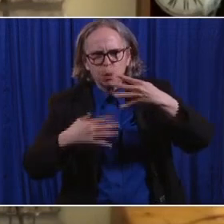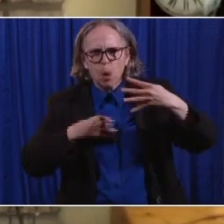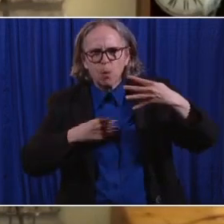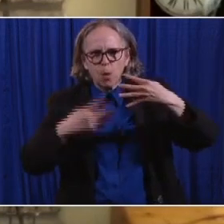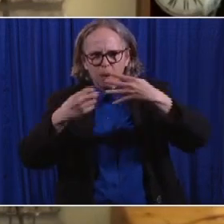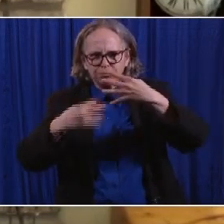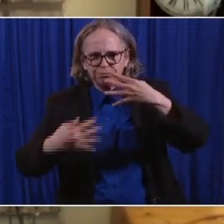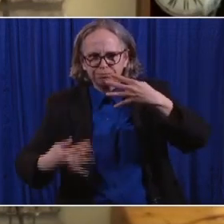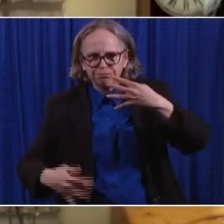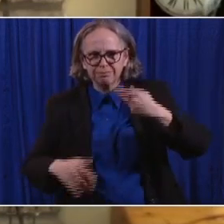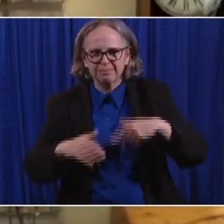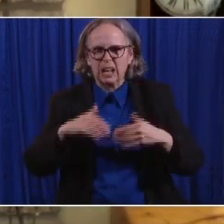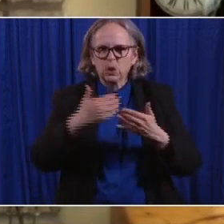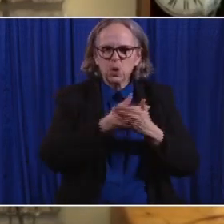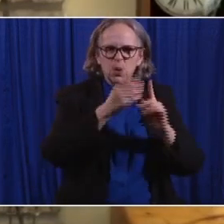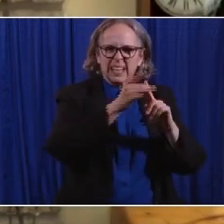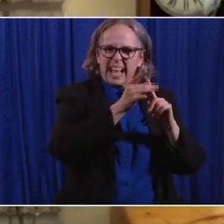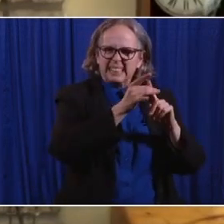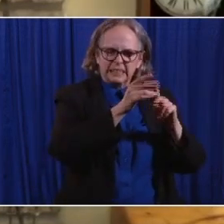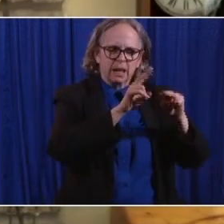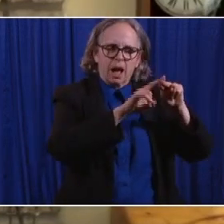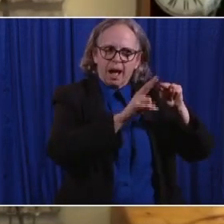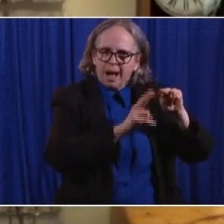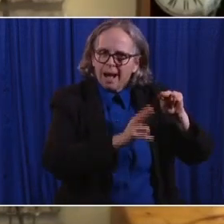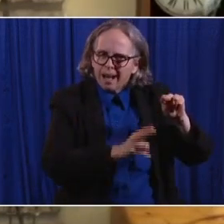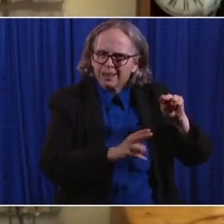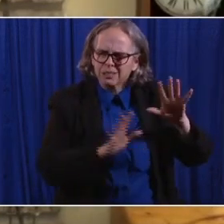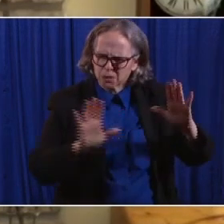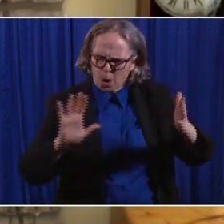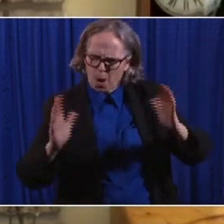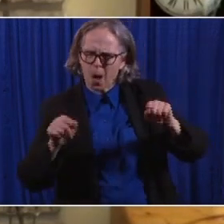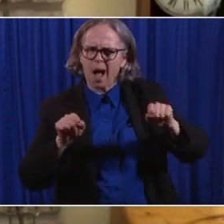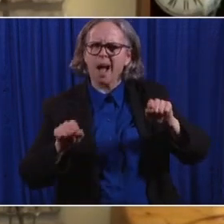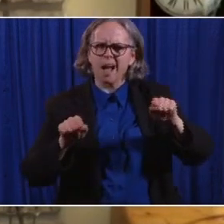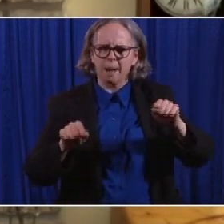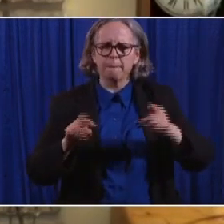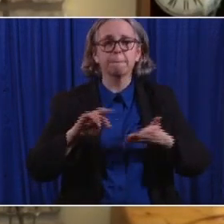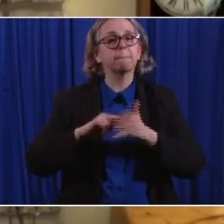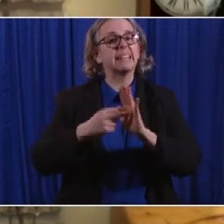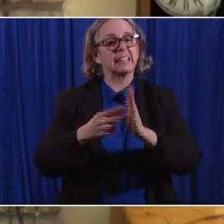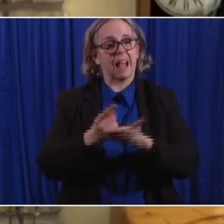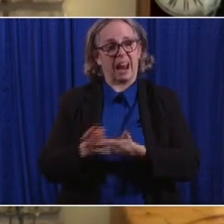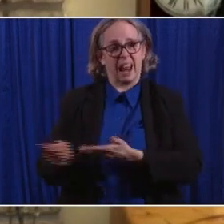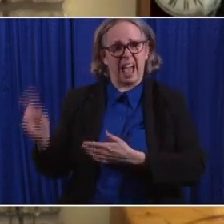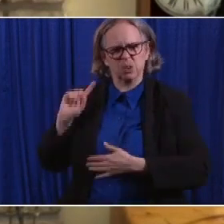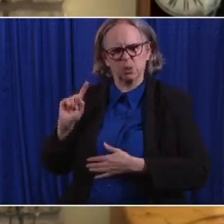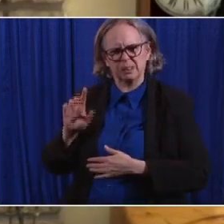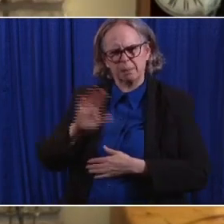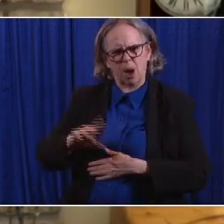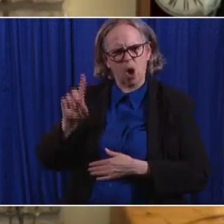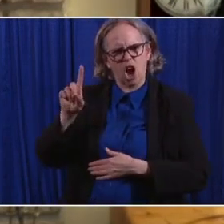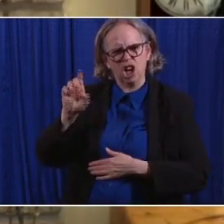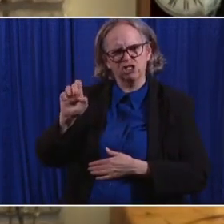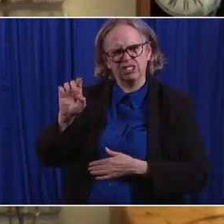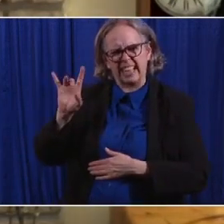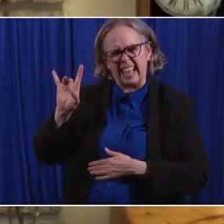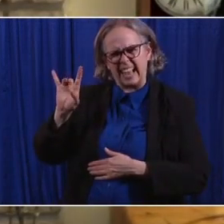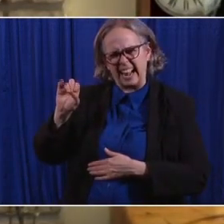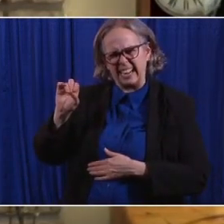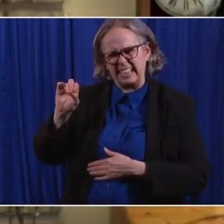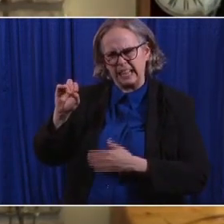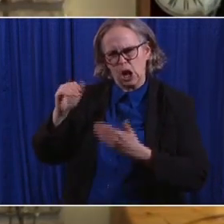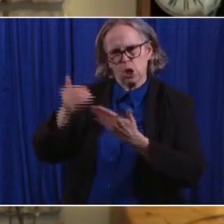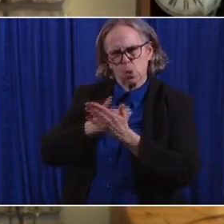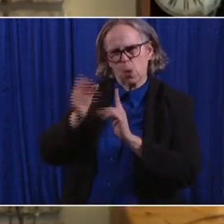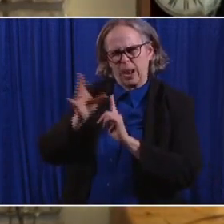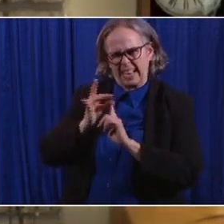the state of Ohio. Last week, we were a little below 180 cases per 100,000 in